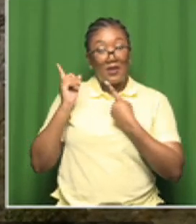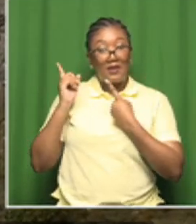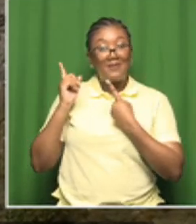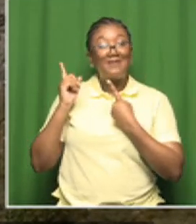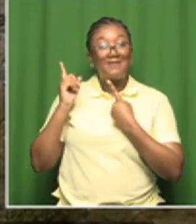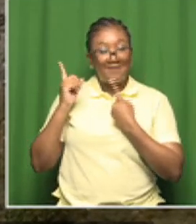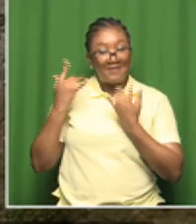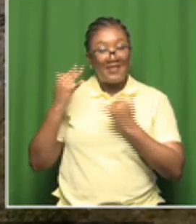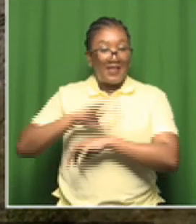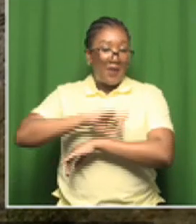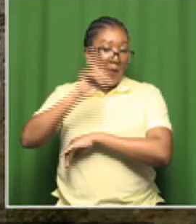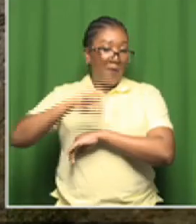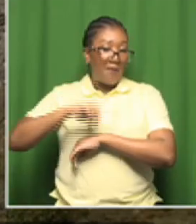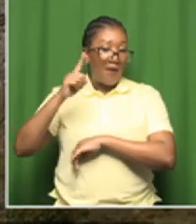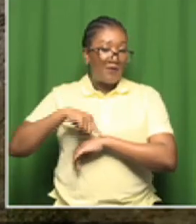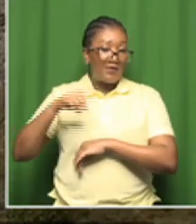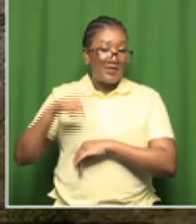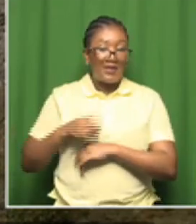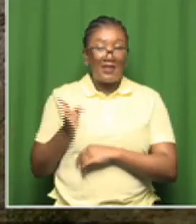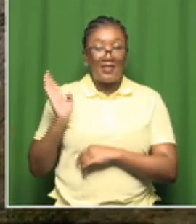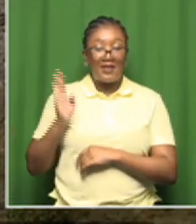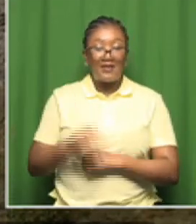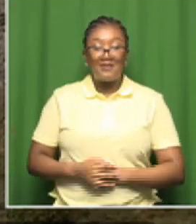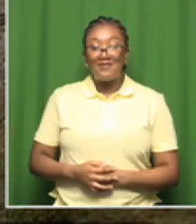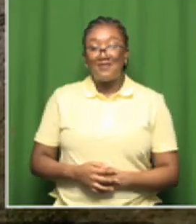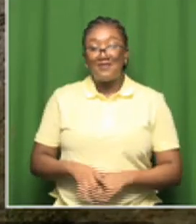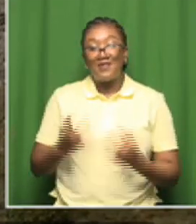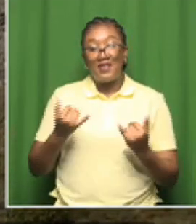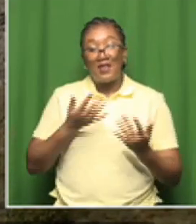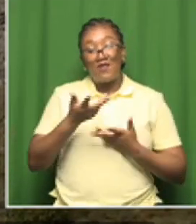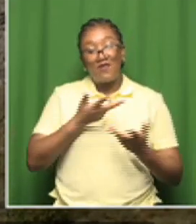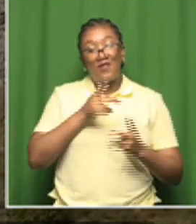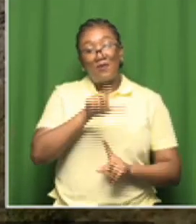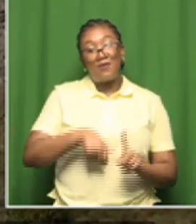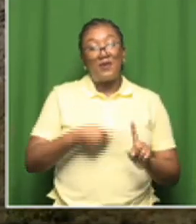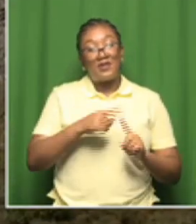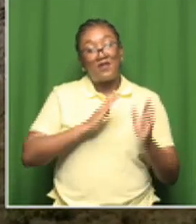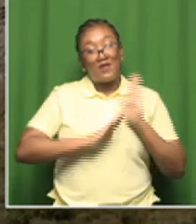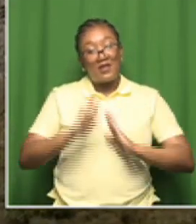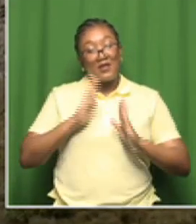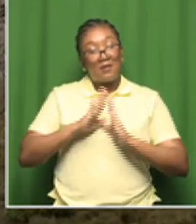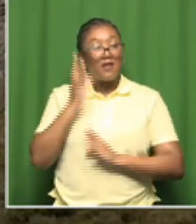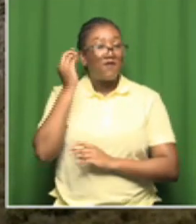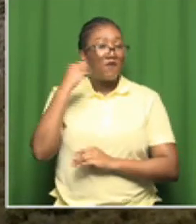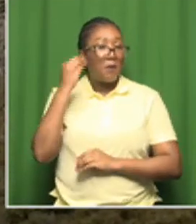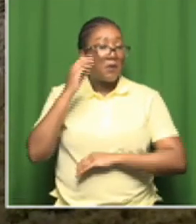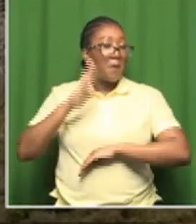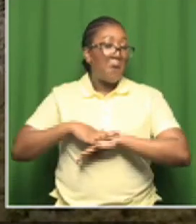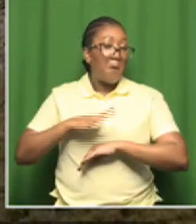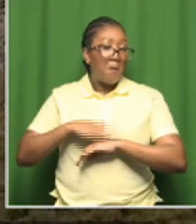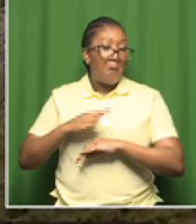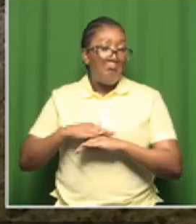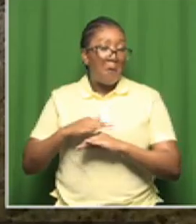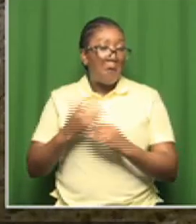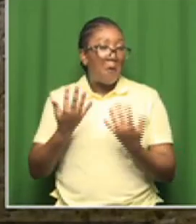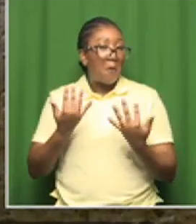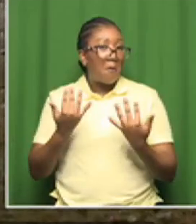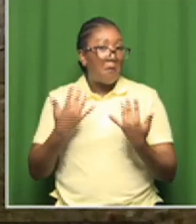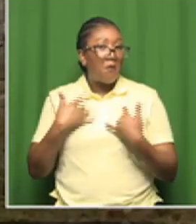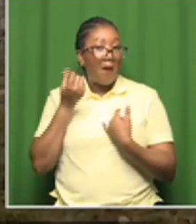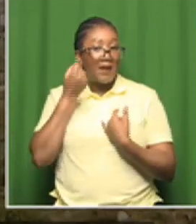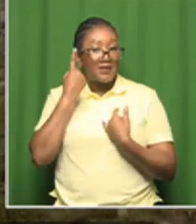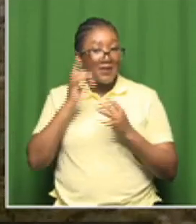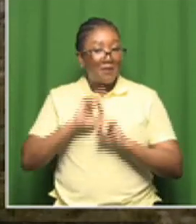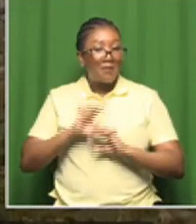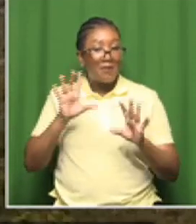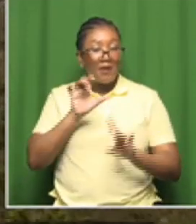the mountain as we're standing down here at the bottom. But let's speak to someone who could actually give us more information and let us understand what we're looking at. We're speaking